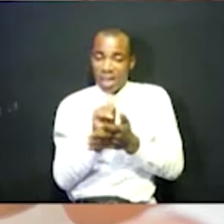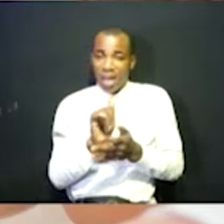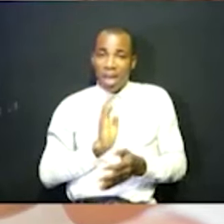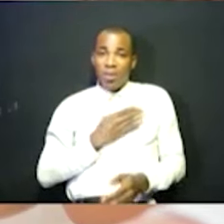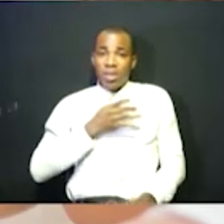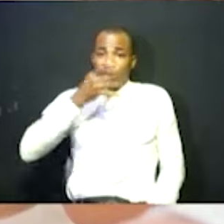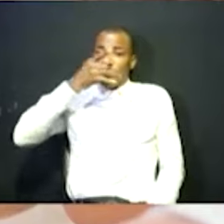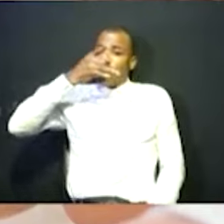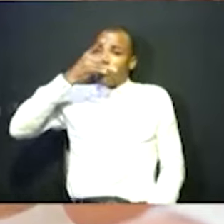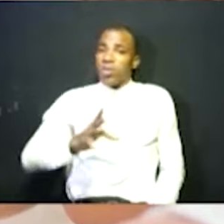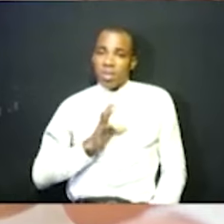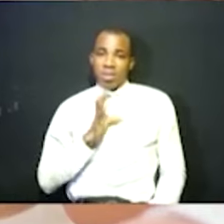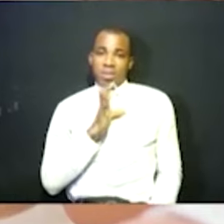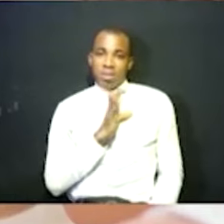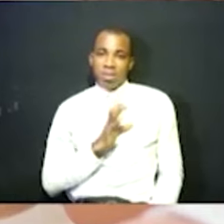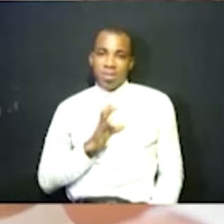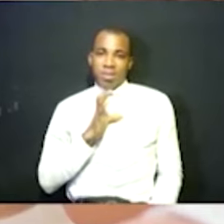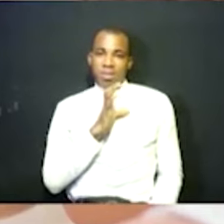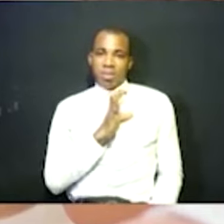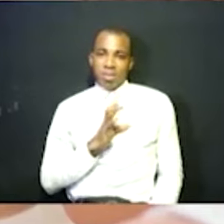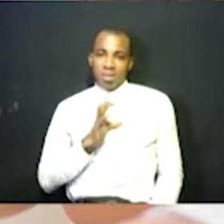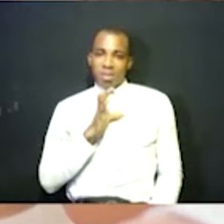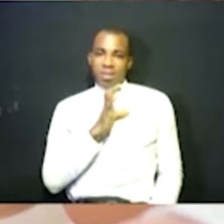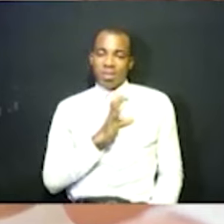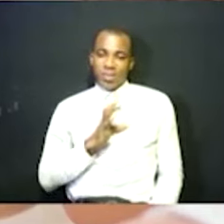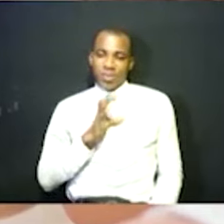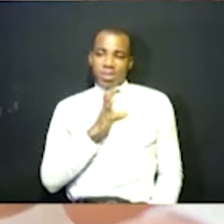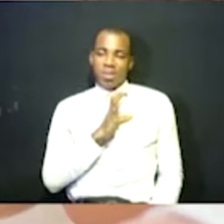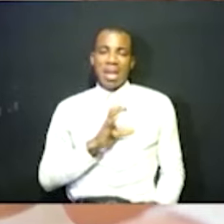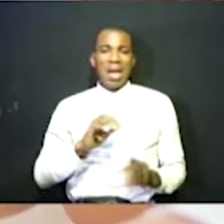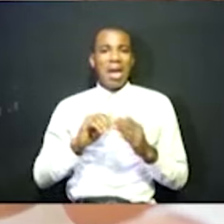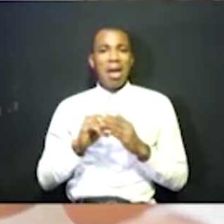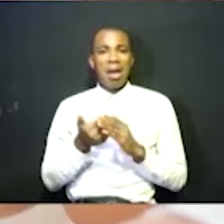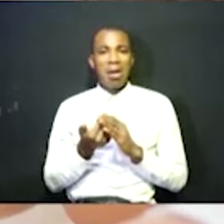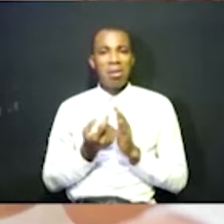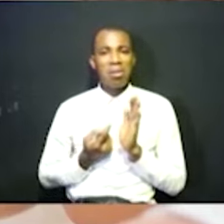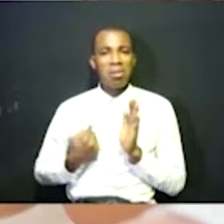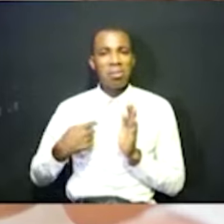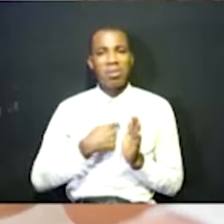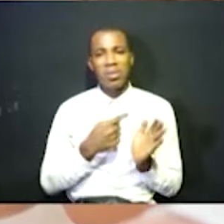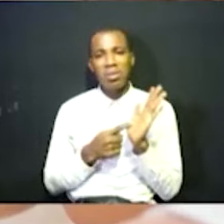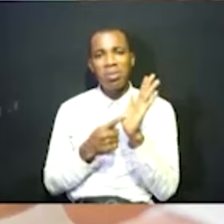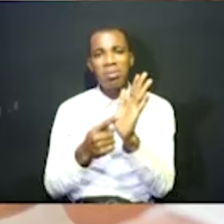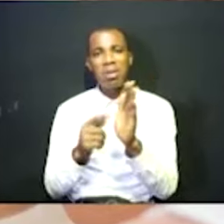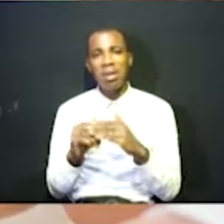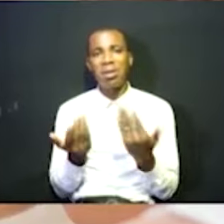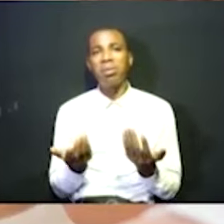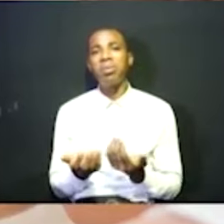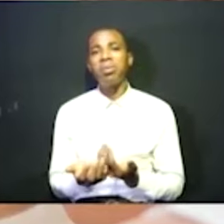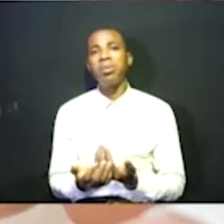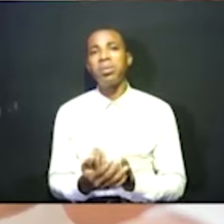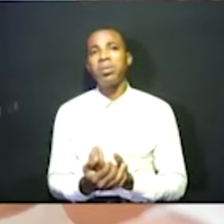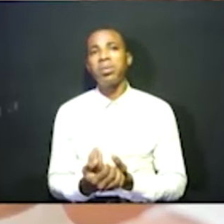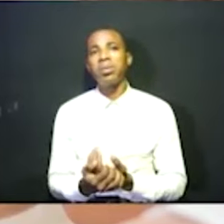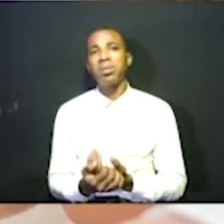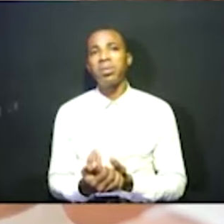or character, how would we look like?